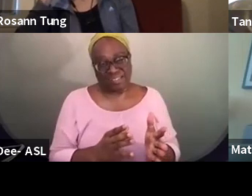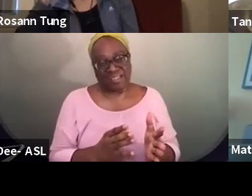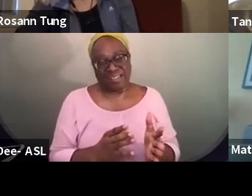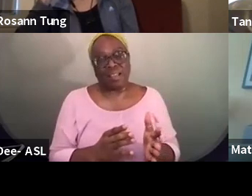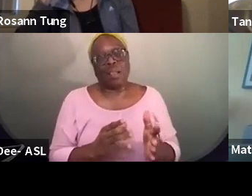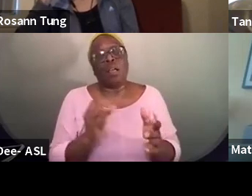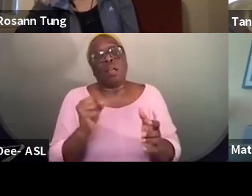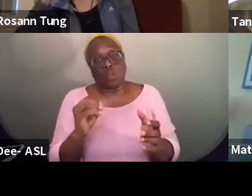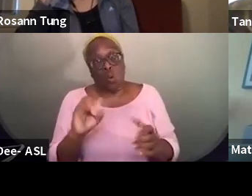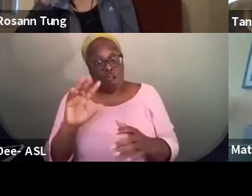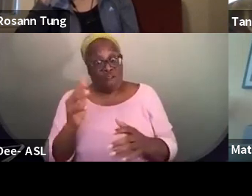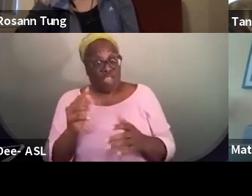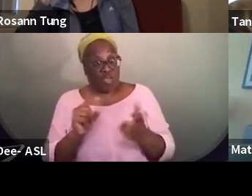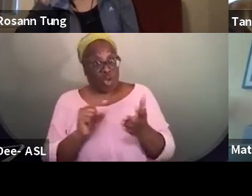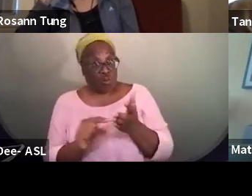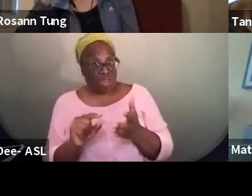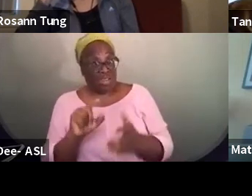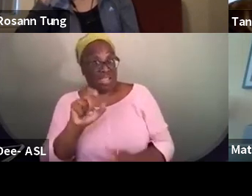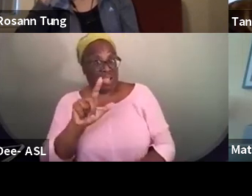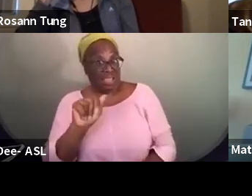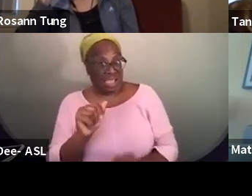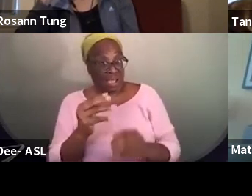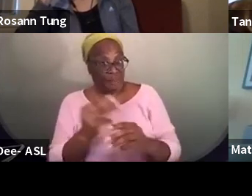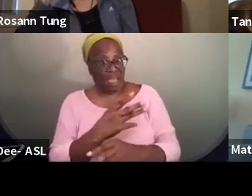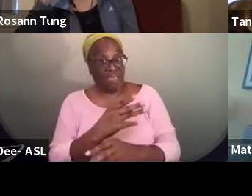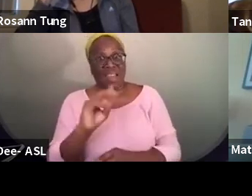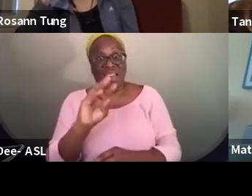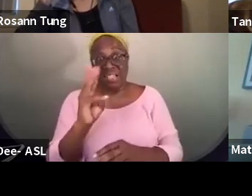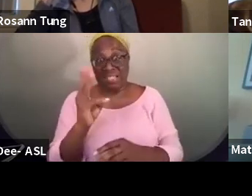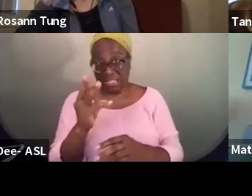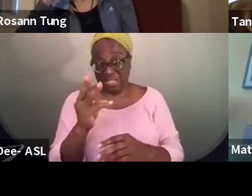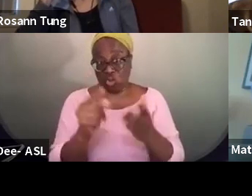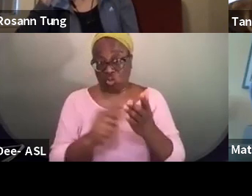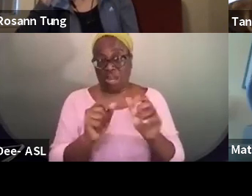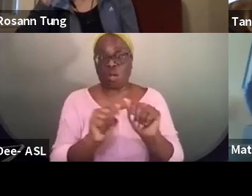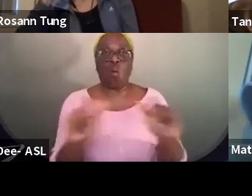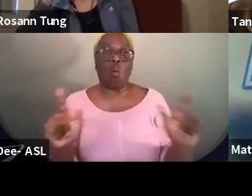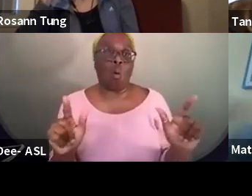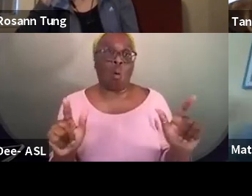grade ELA in math, 6th grade all subjects would be my suggestion.